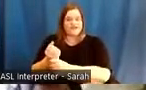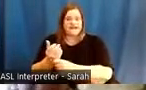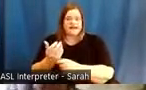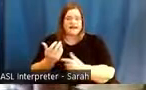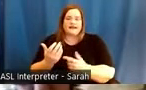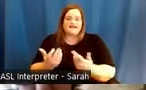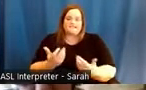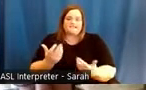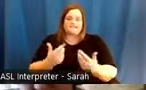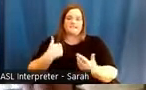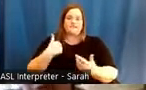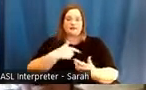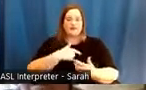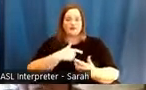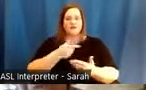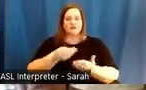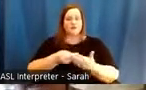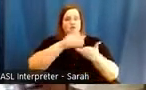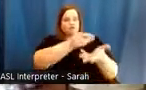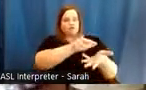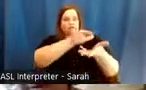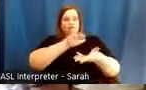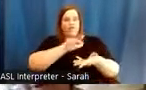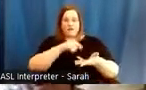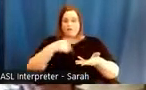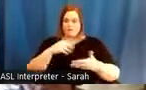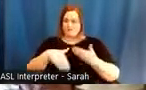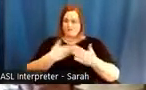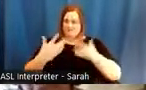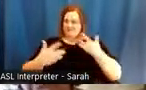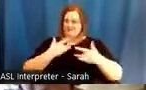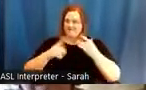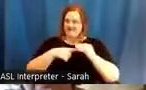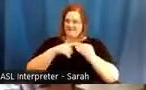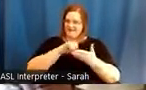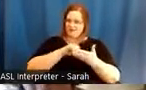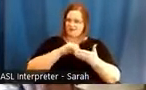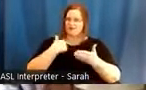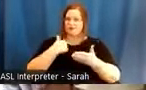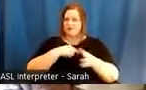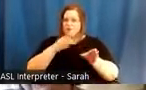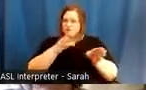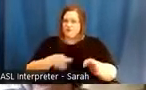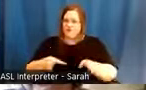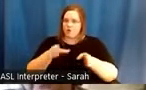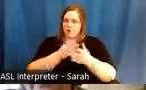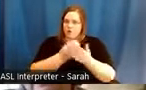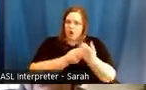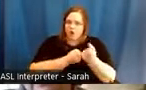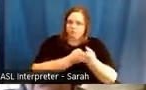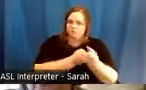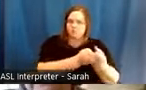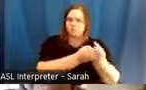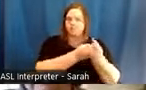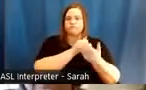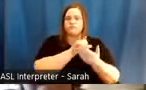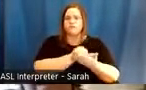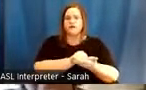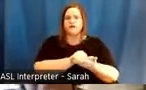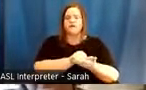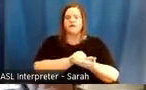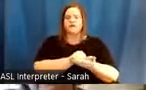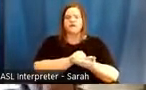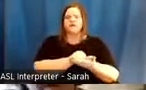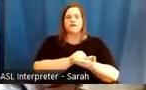As we got this grant that we're all excited about and is sort of what we've all organized around, all this